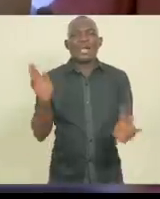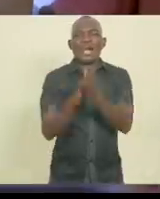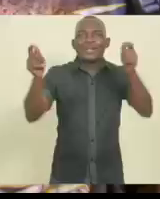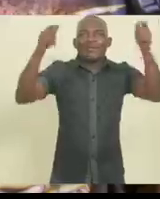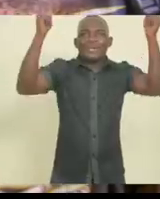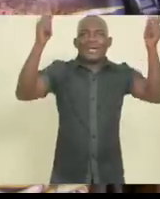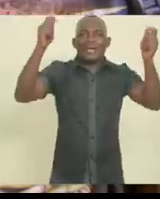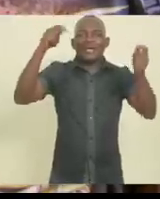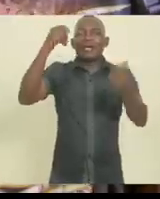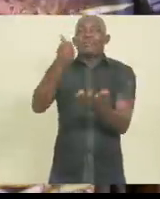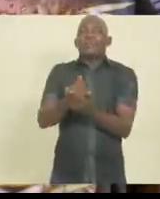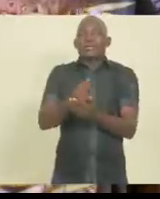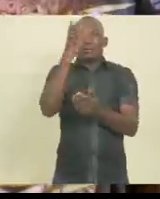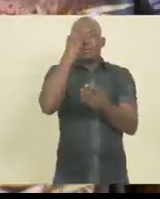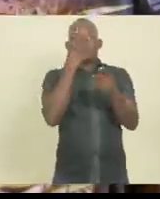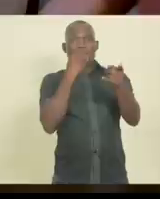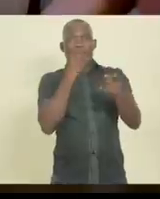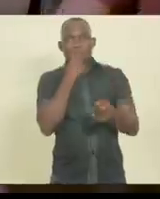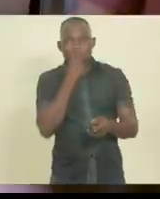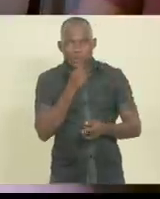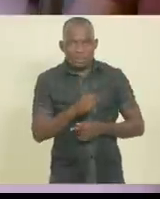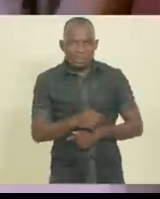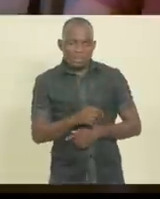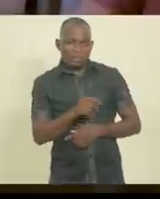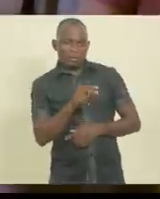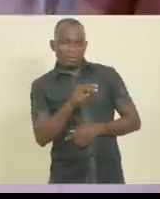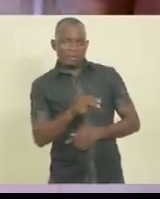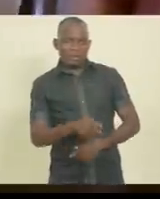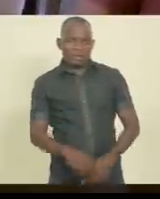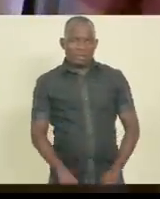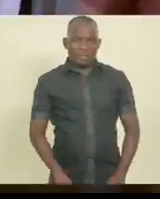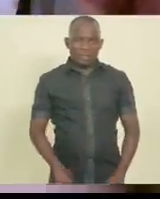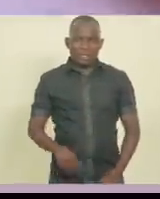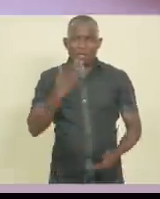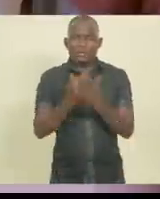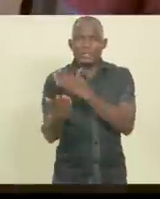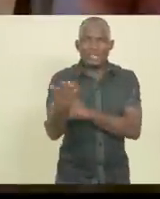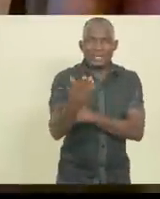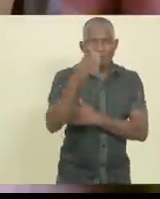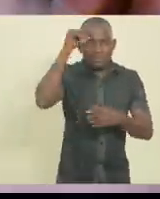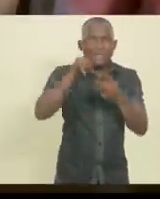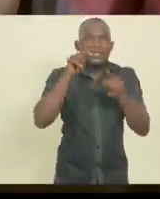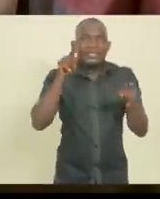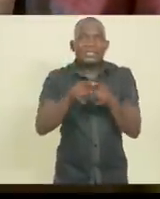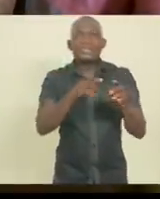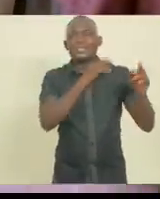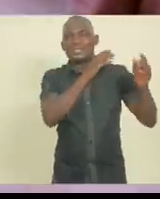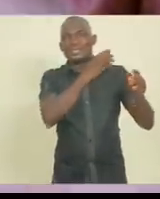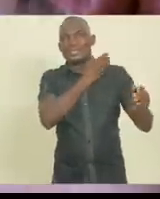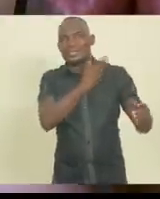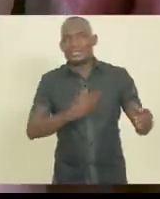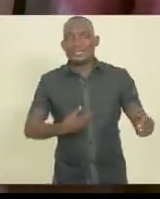Good day, my brothers and sisters in Christ. I bring to you the good news that will change your lives